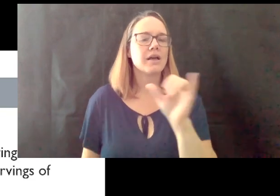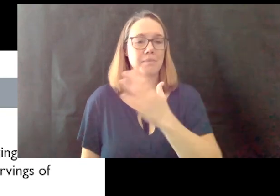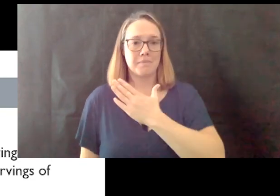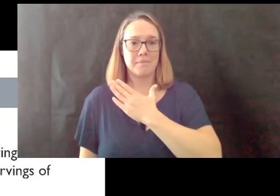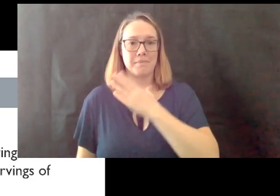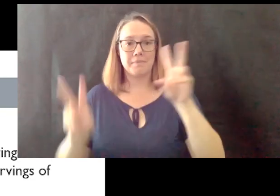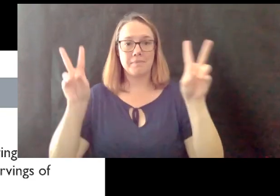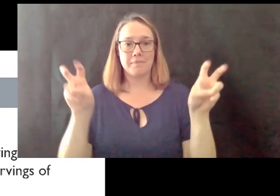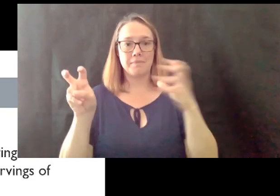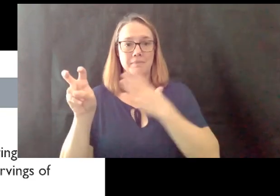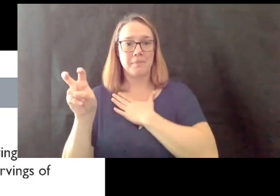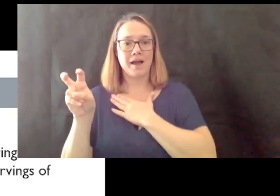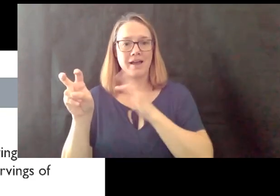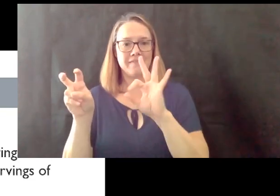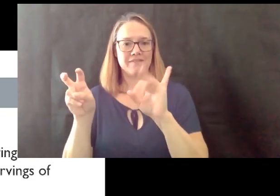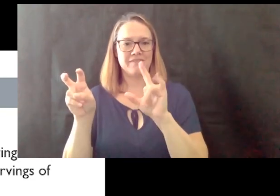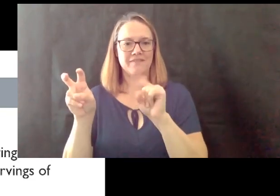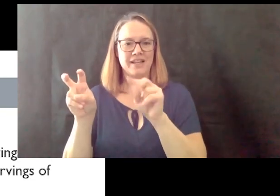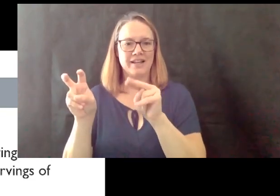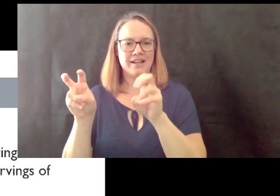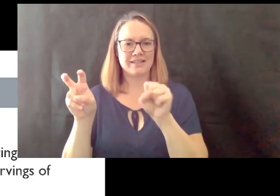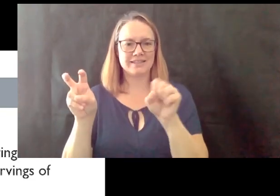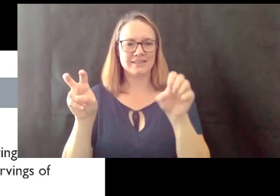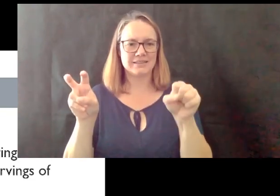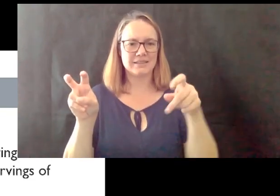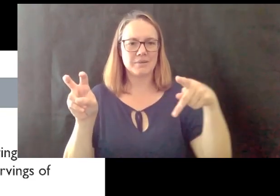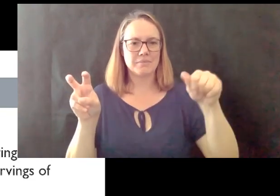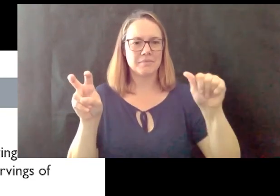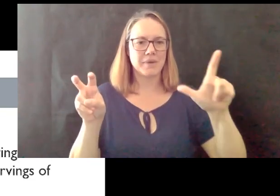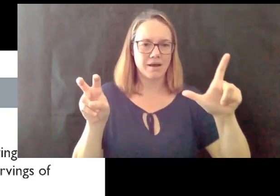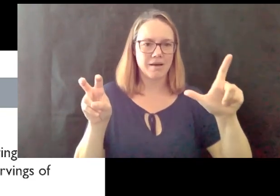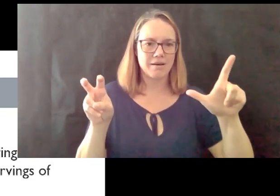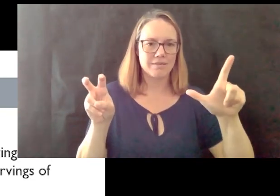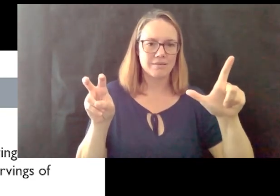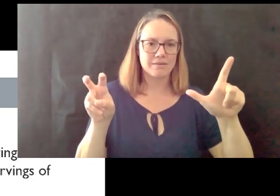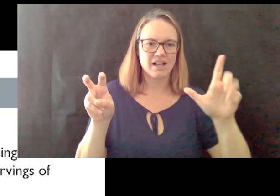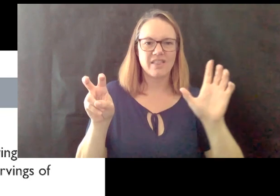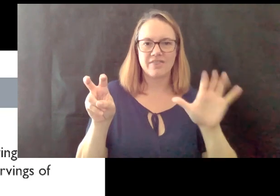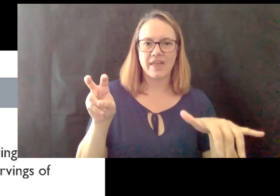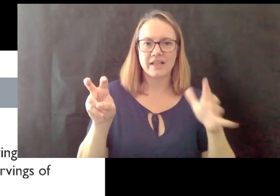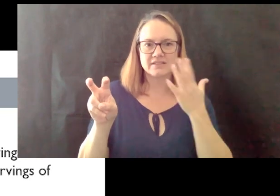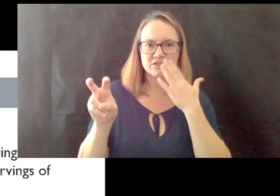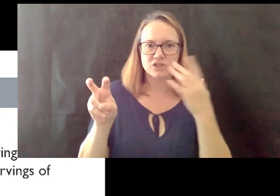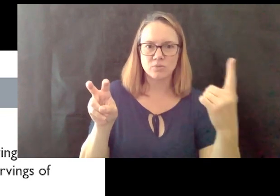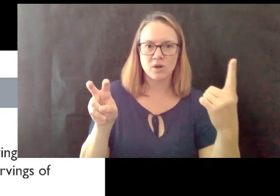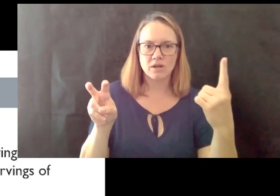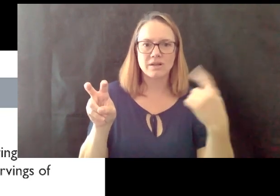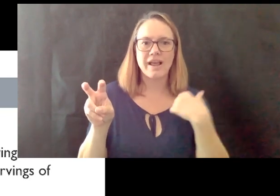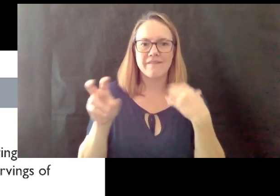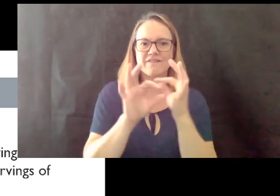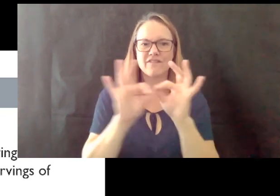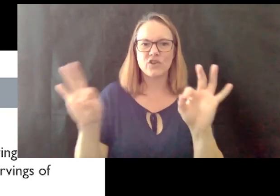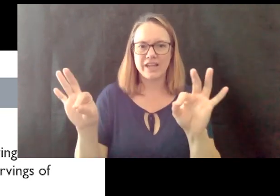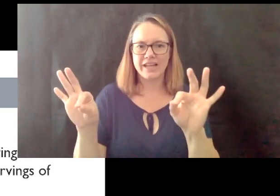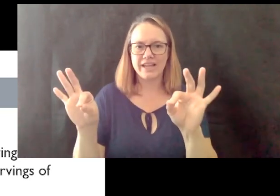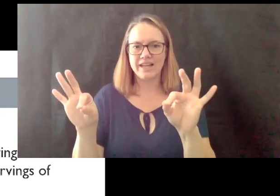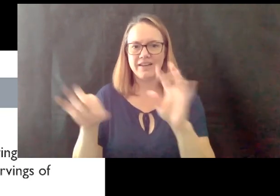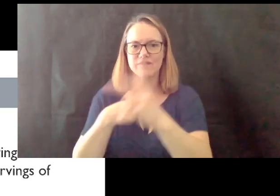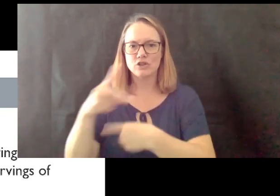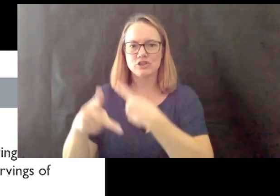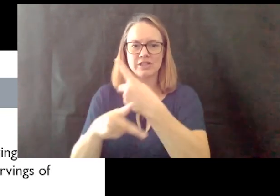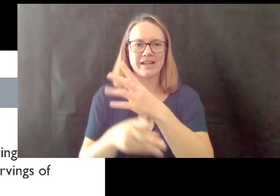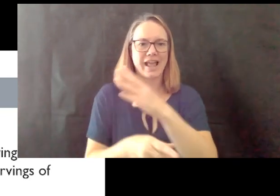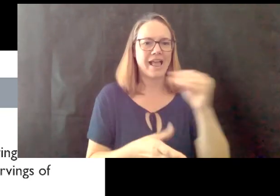recommend apps like MyFitnessPal. There's several that are on the market that seems to be one of the trendier ones. There's a